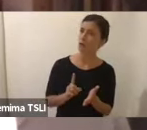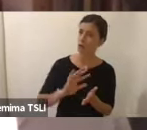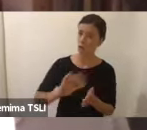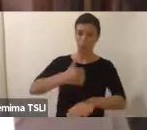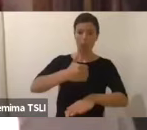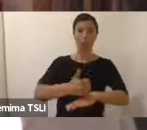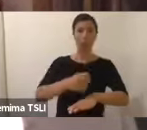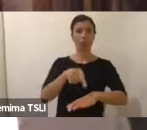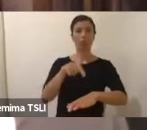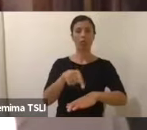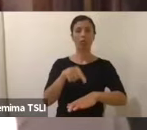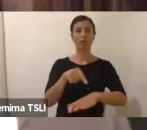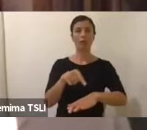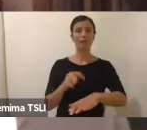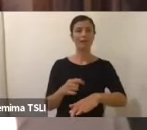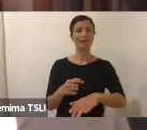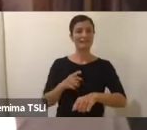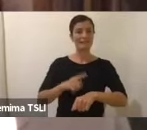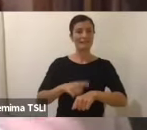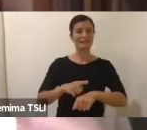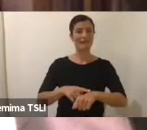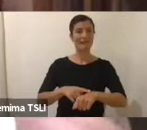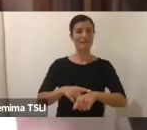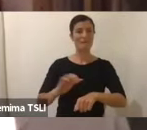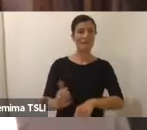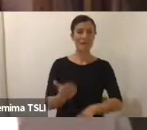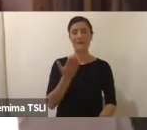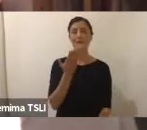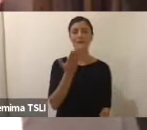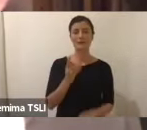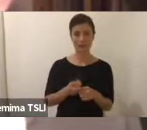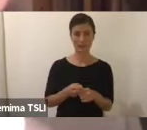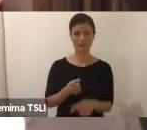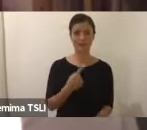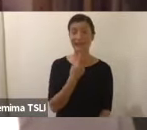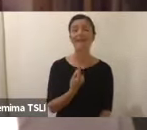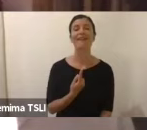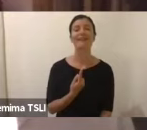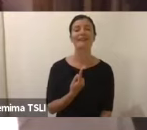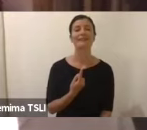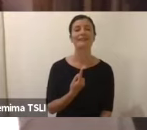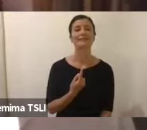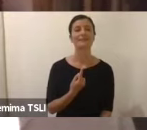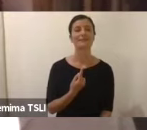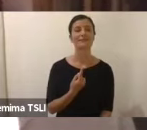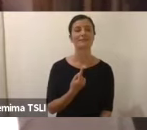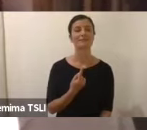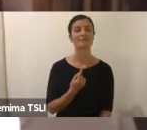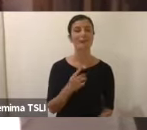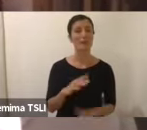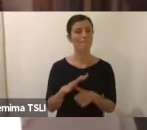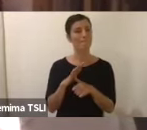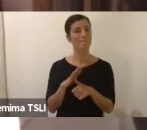and my time is running out so i'm going to have to just very quickly say actually the main thing which i wanted to say which was that